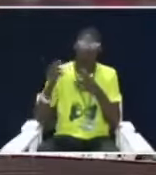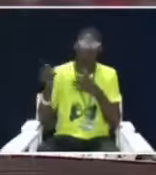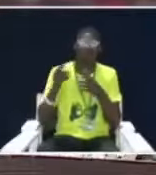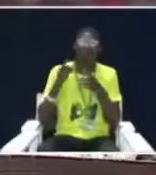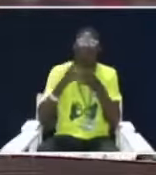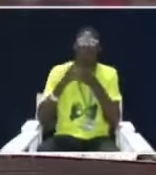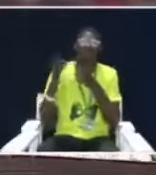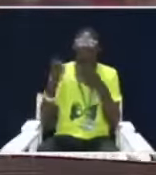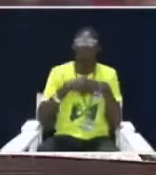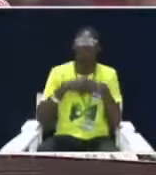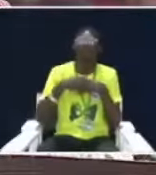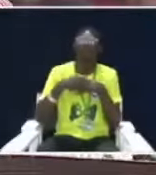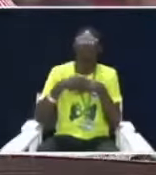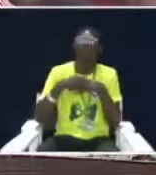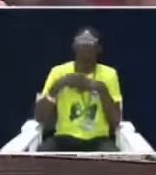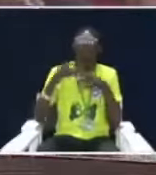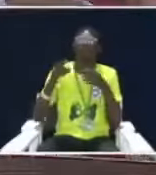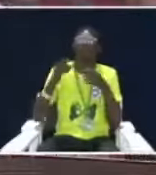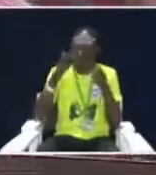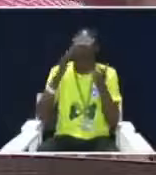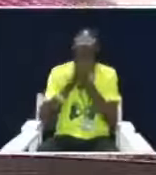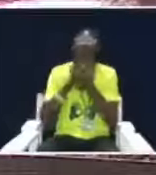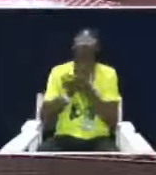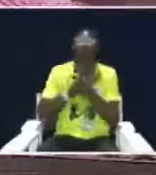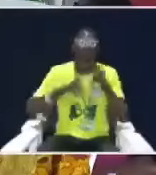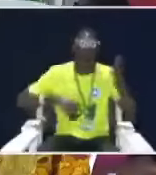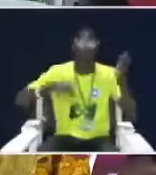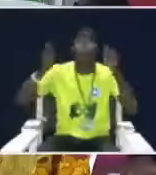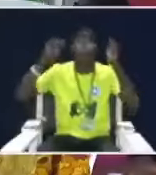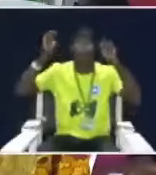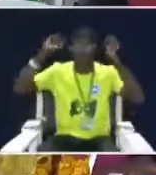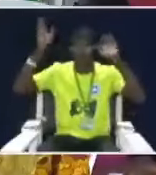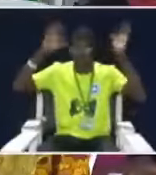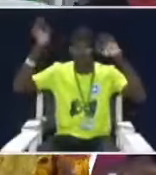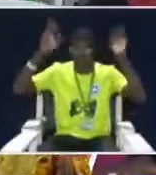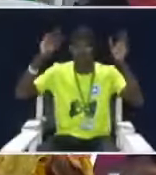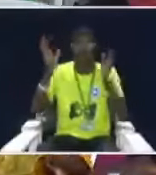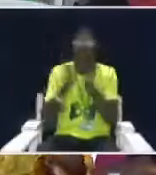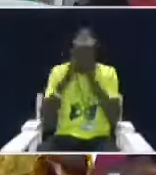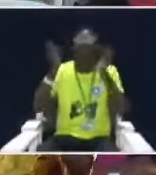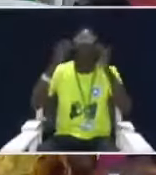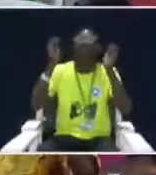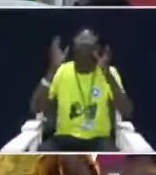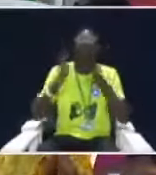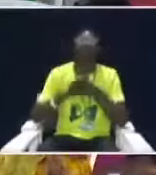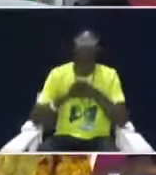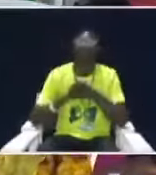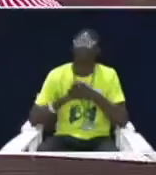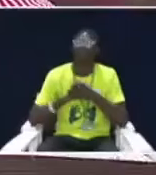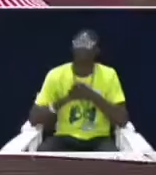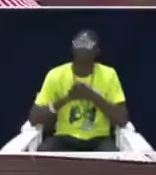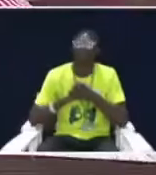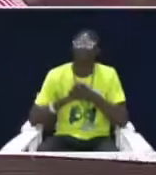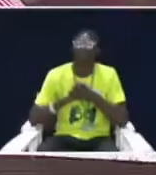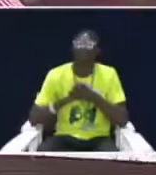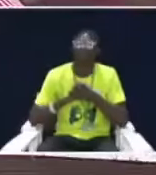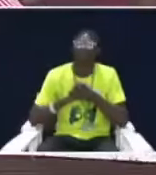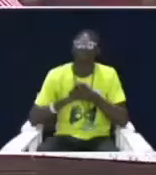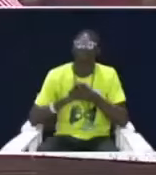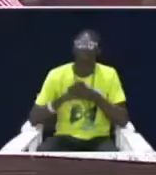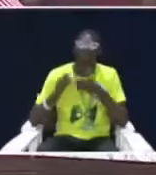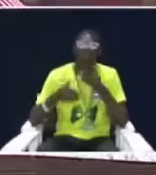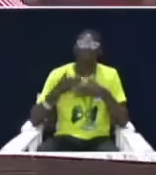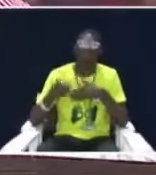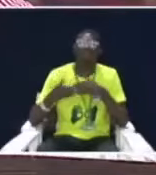reunited with her family that night. Praise the name of the Lord. Hallelujah. The next